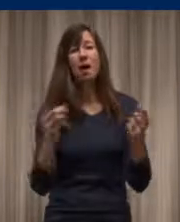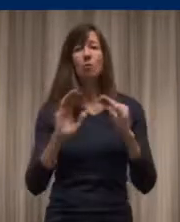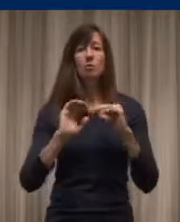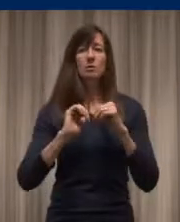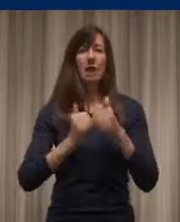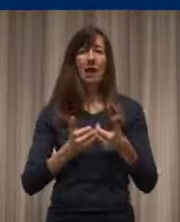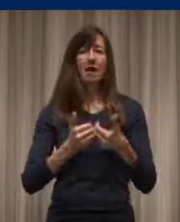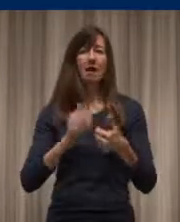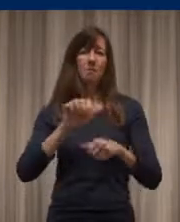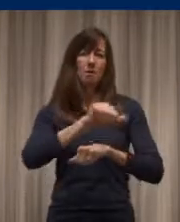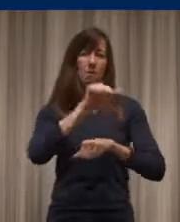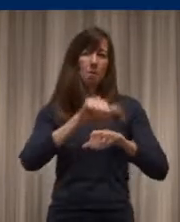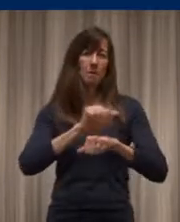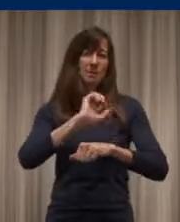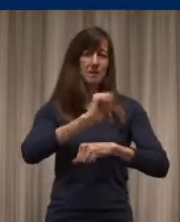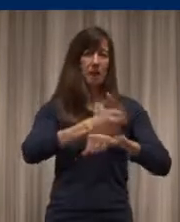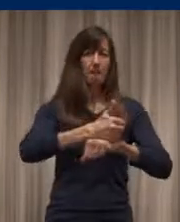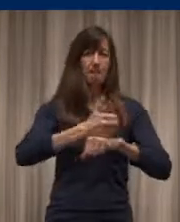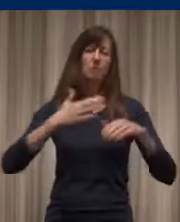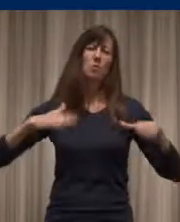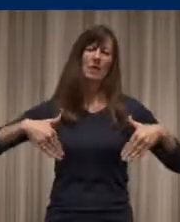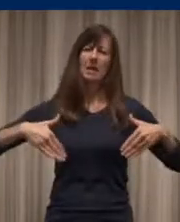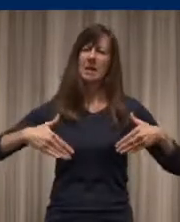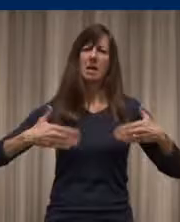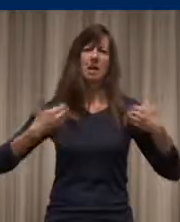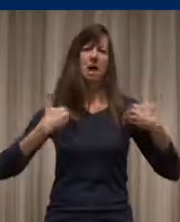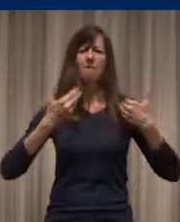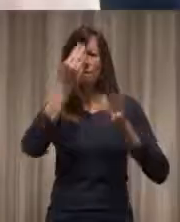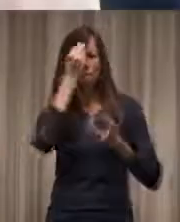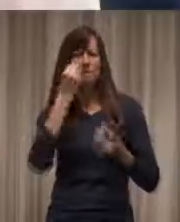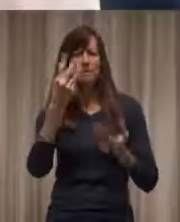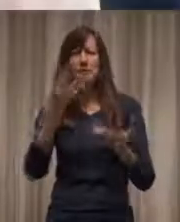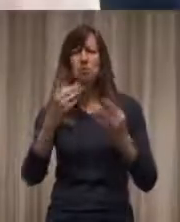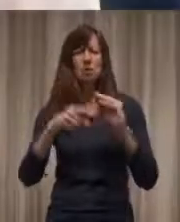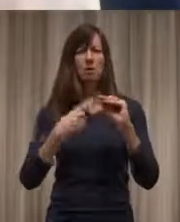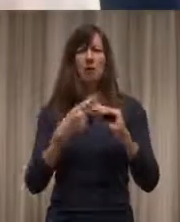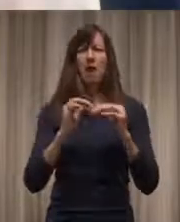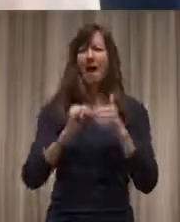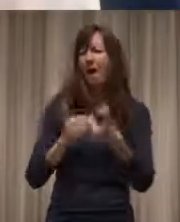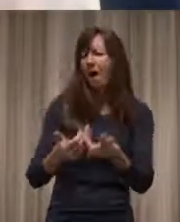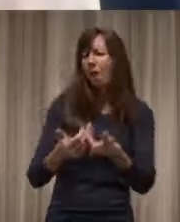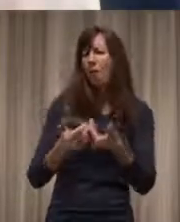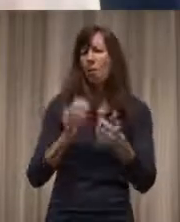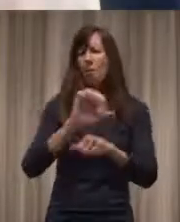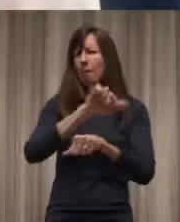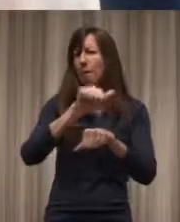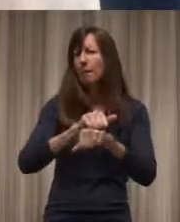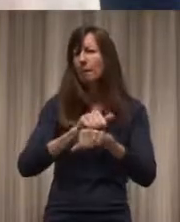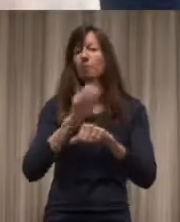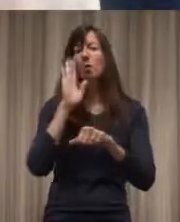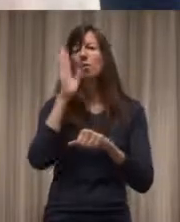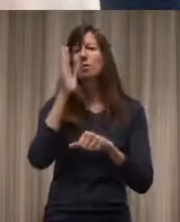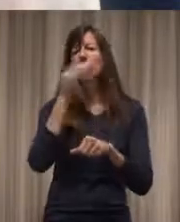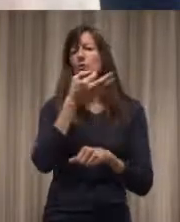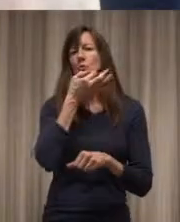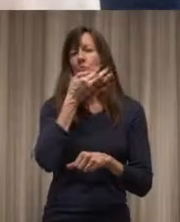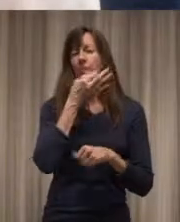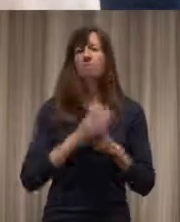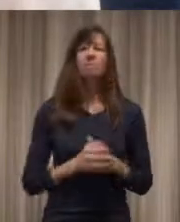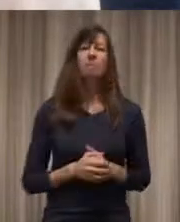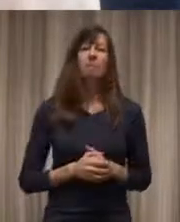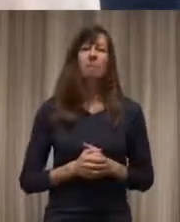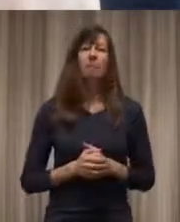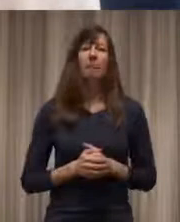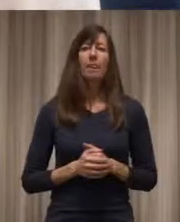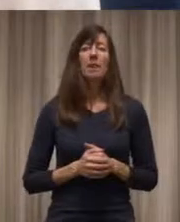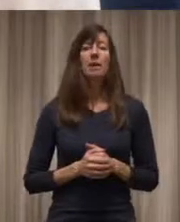have that yet, but that will be here in short order. I wanted to share, it'll